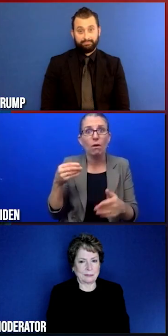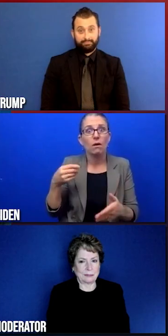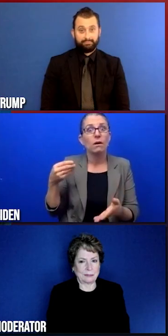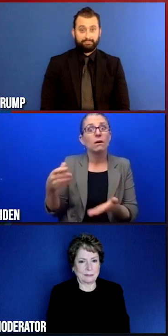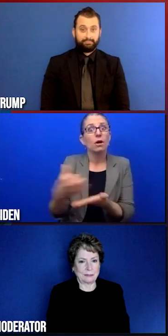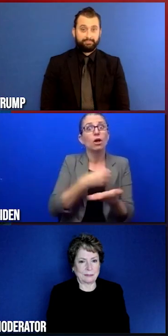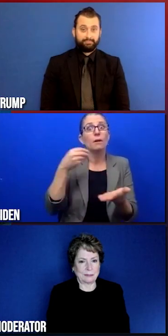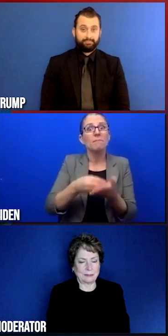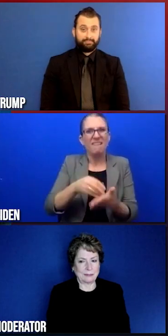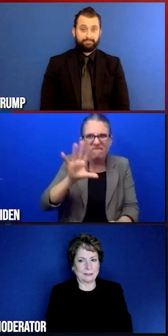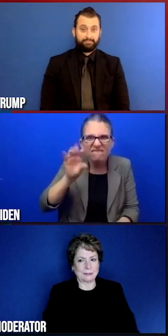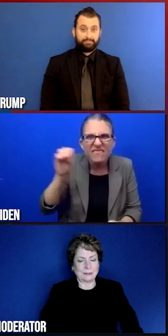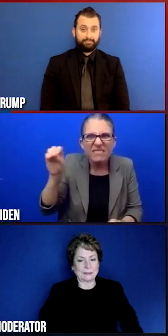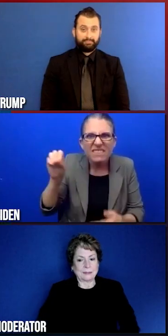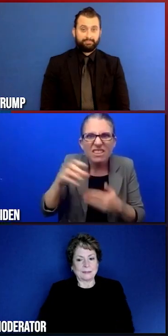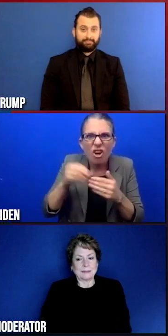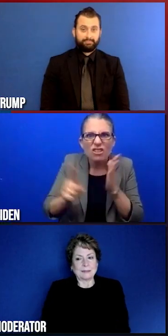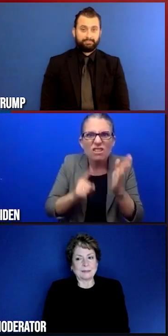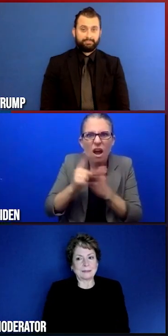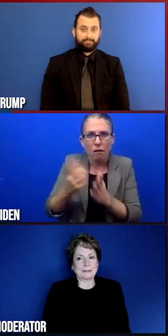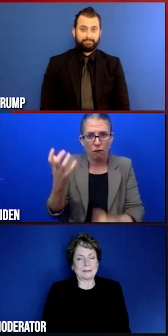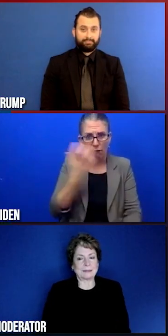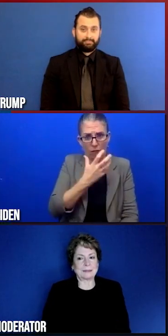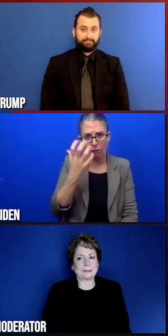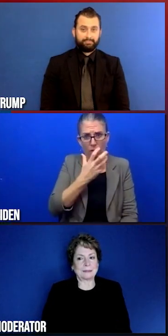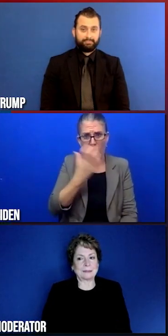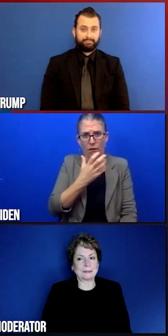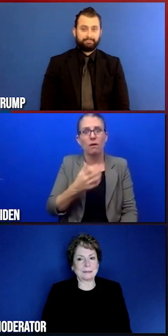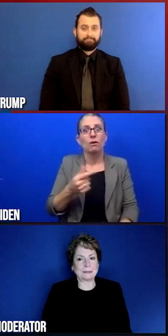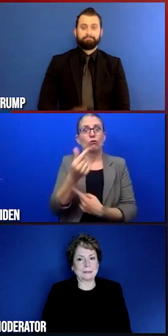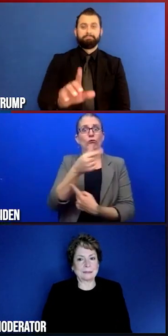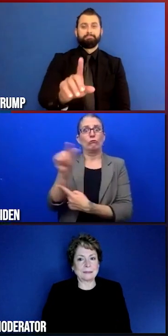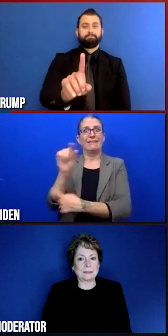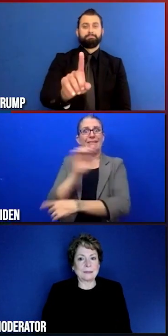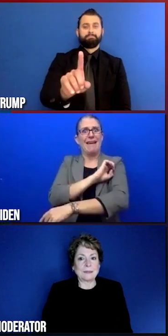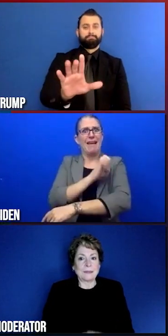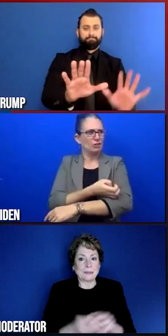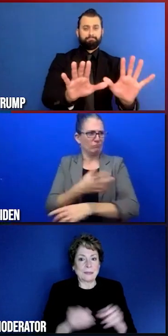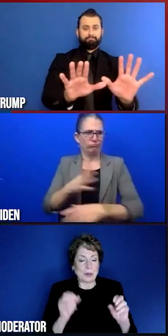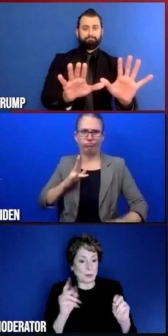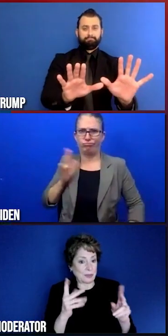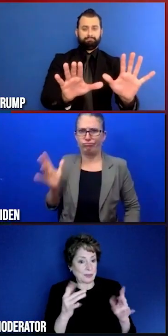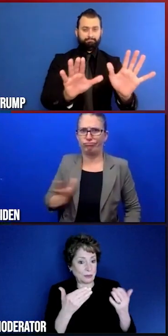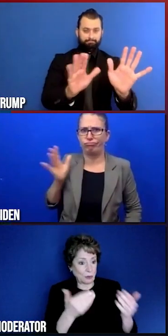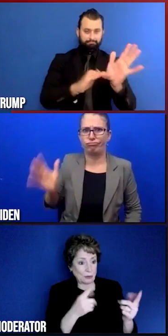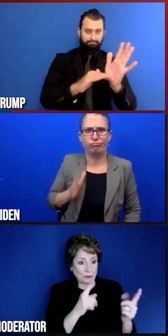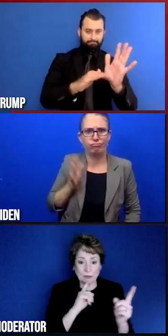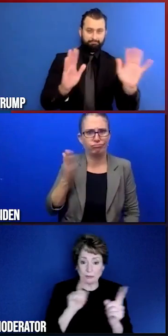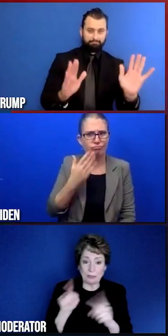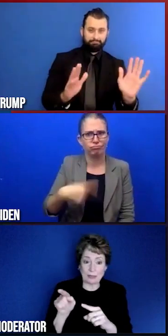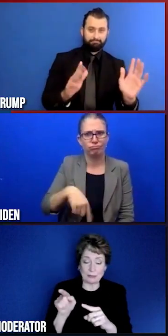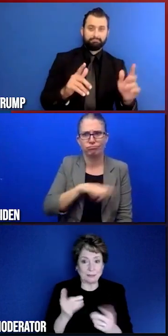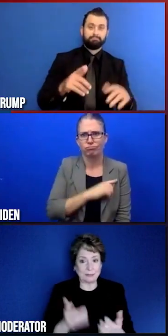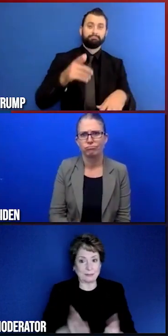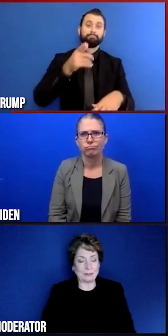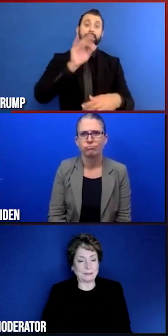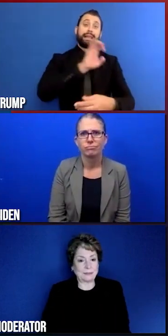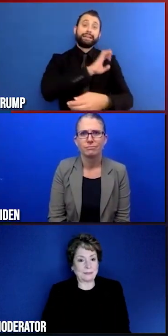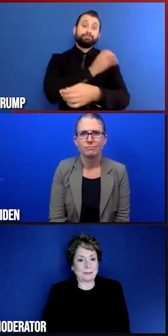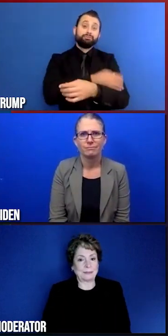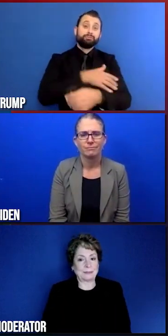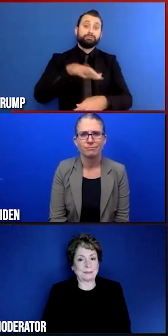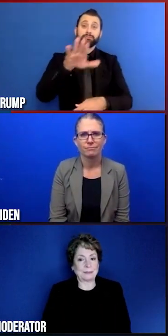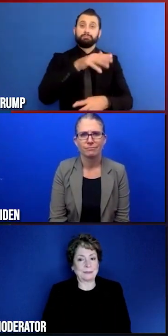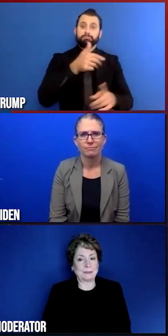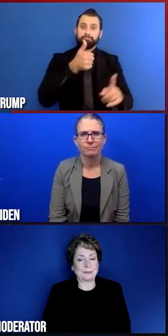I'm proposing. President Trump, please respond, and then I have some follow-ups. We are energy independent for the first time. We don't need all of